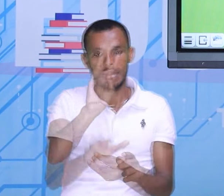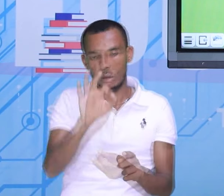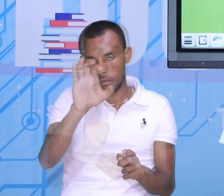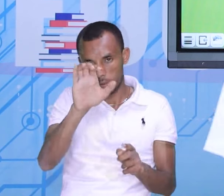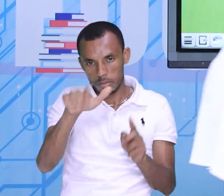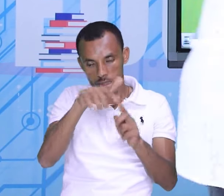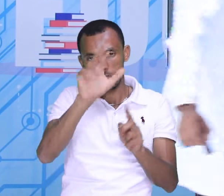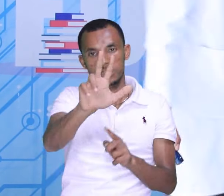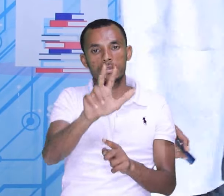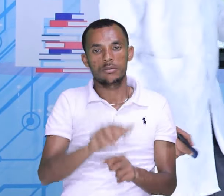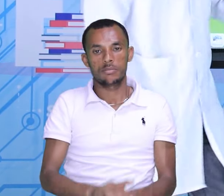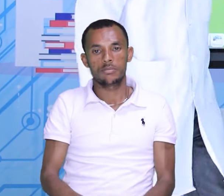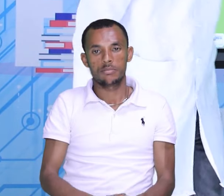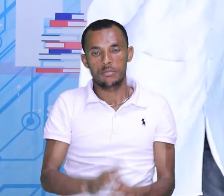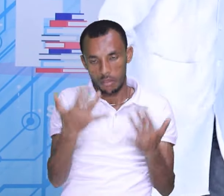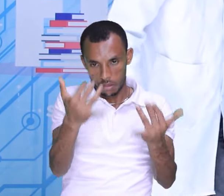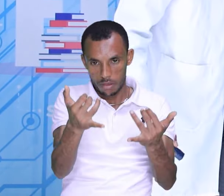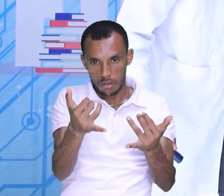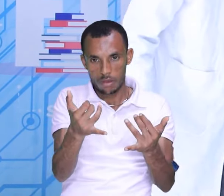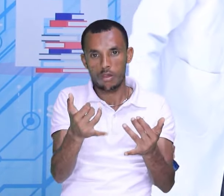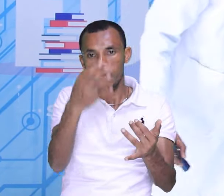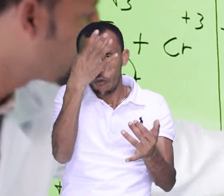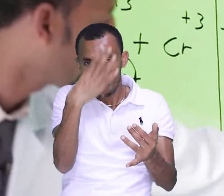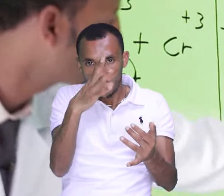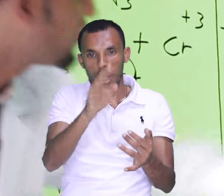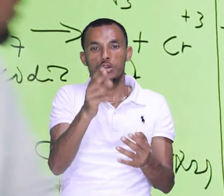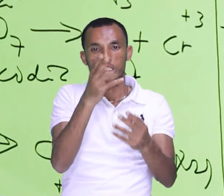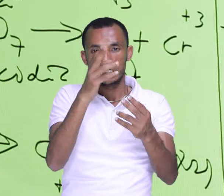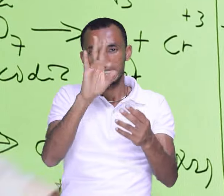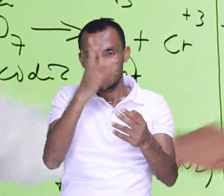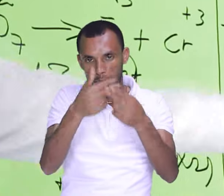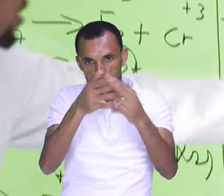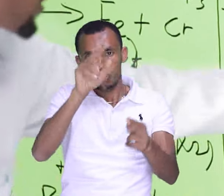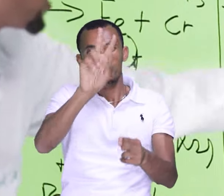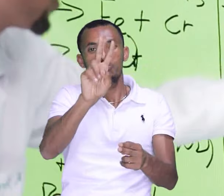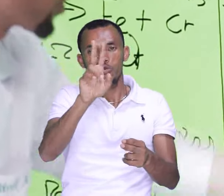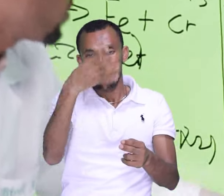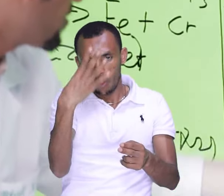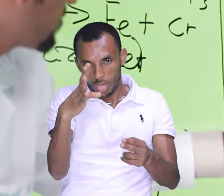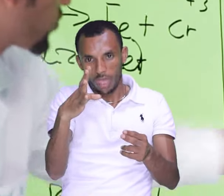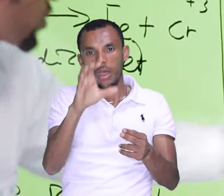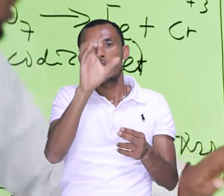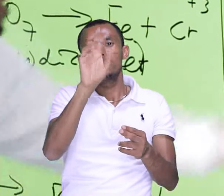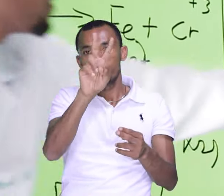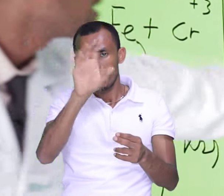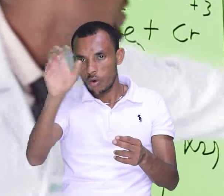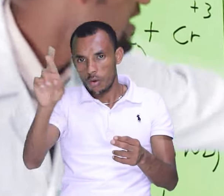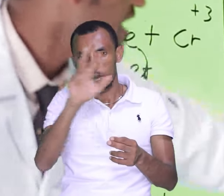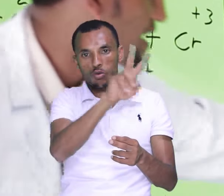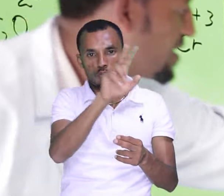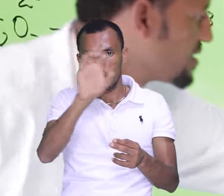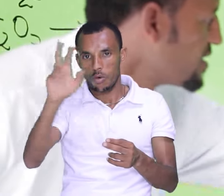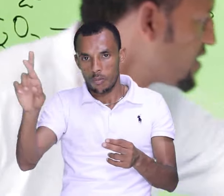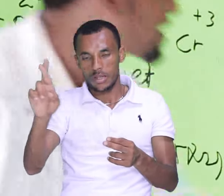6F iron plus 3. Now 14 hydrogen, 7 times 2, 14 hydrogen, already 2 chromium,